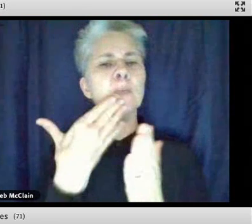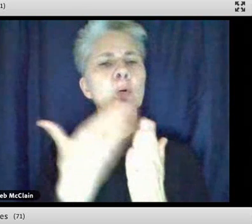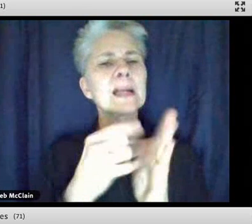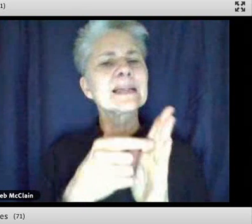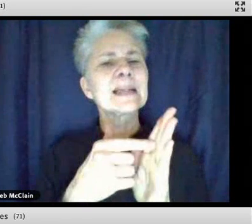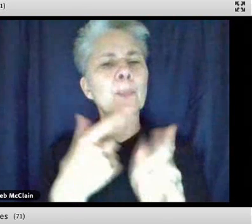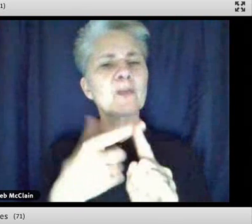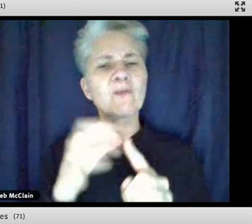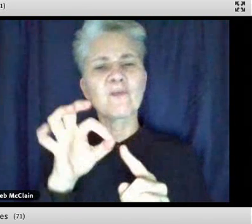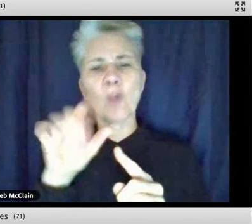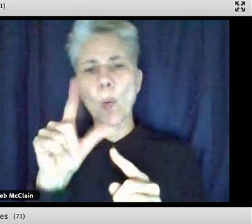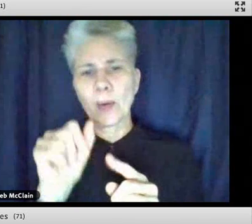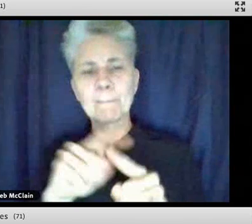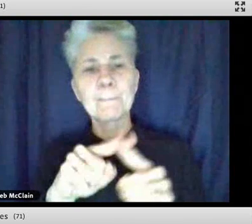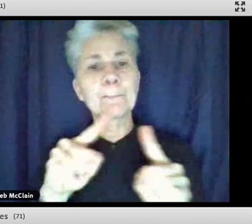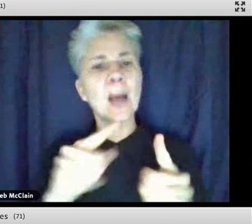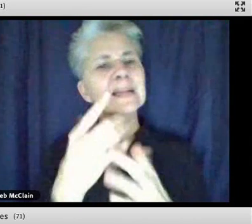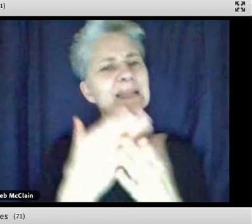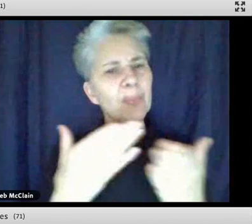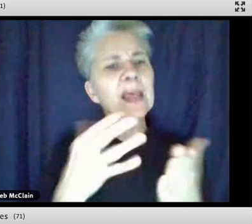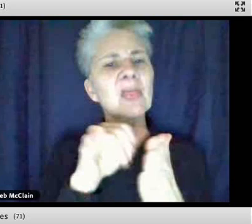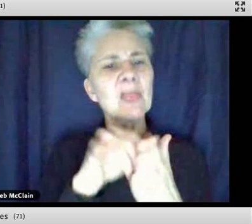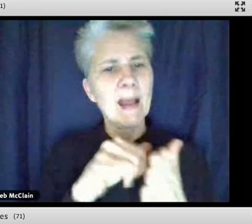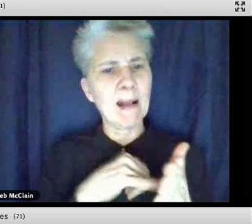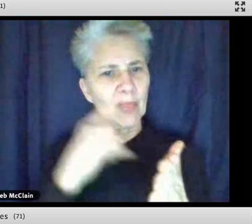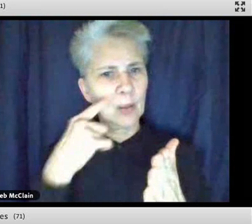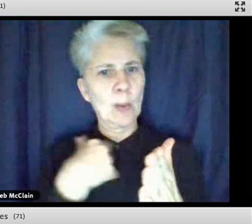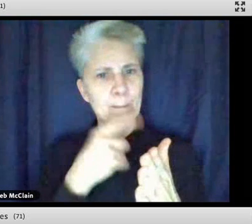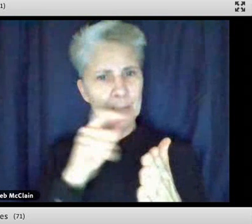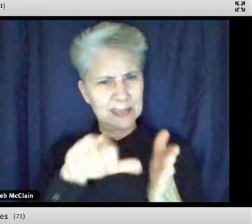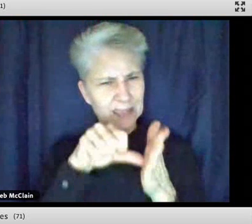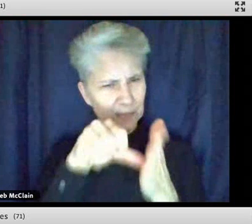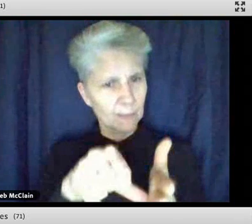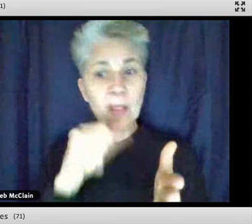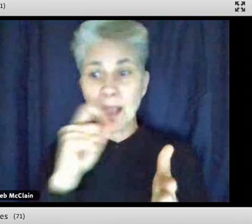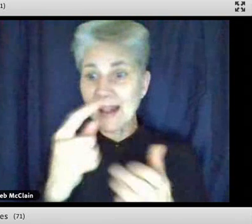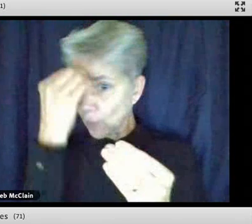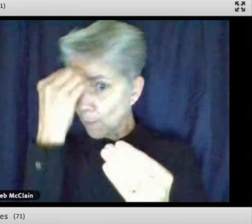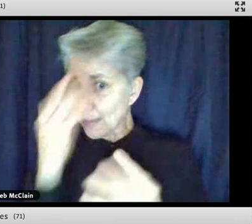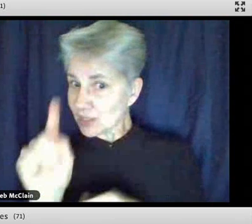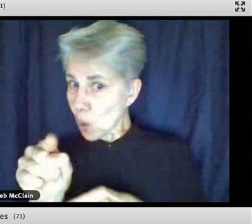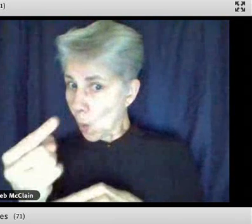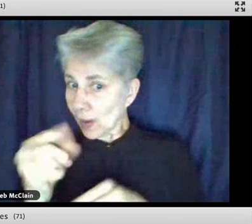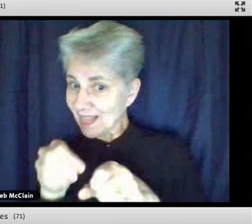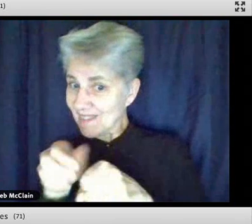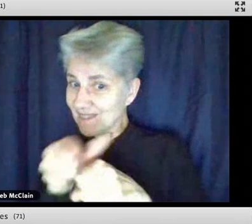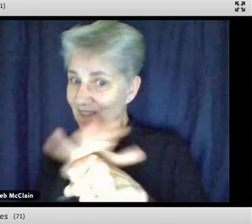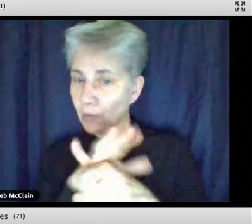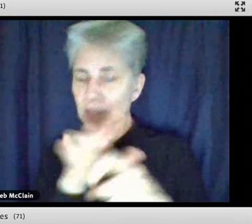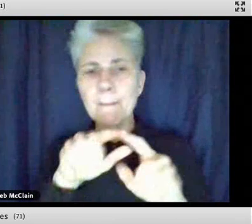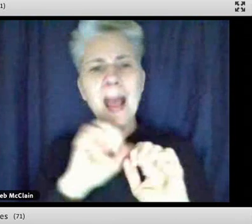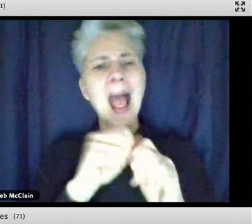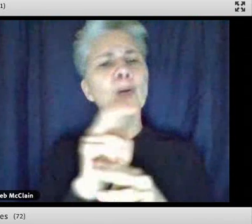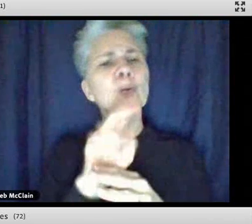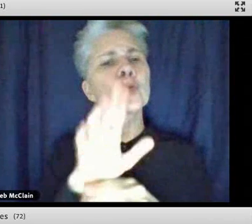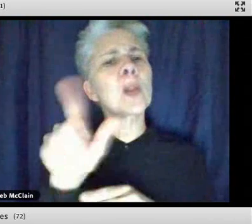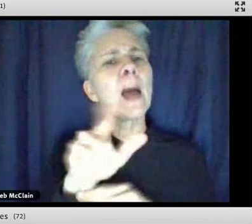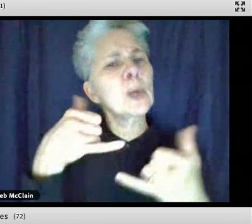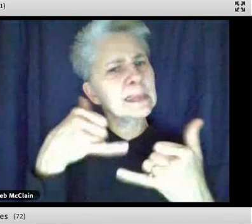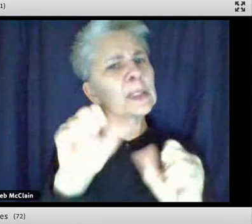from Florida. But that's something that I think we need to stress, not just the information about the virus, but how you can still use your